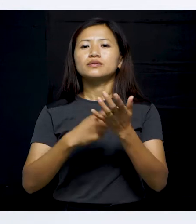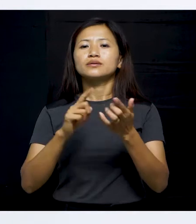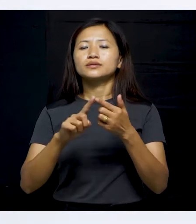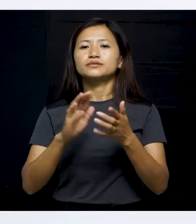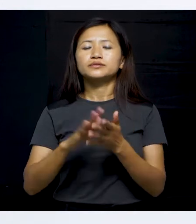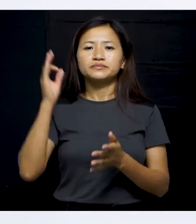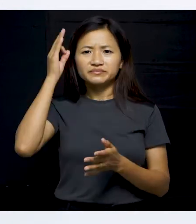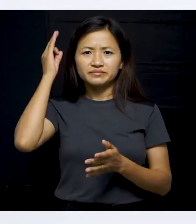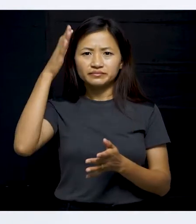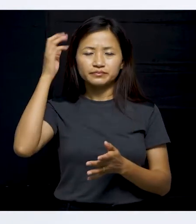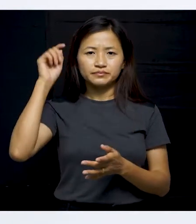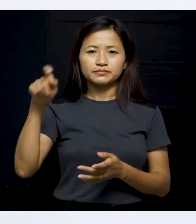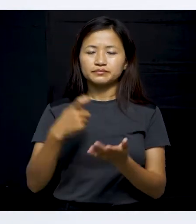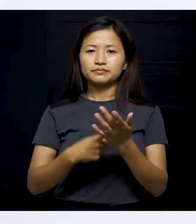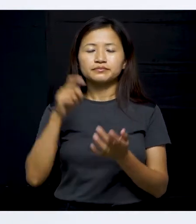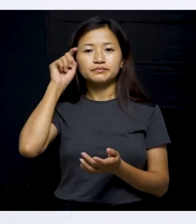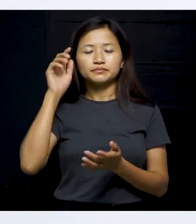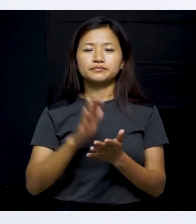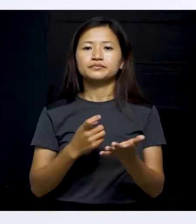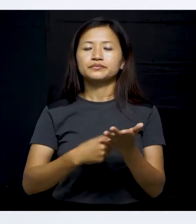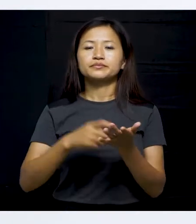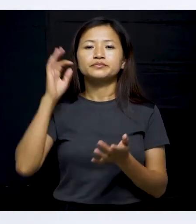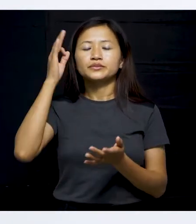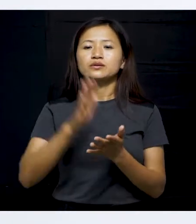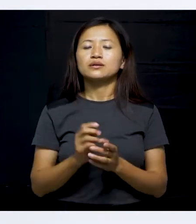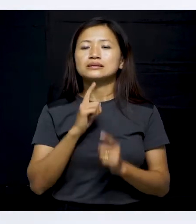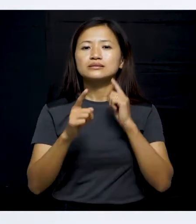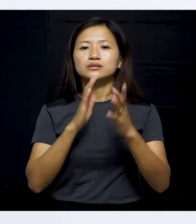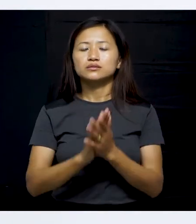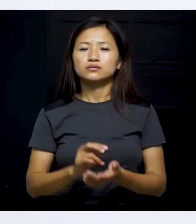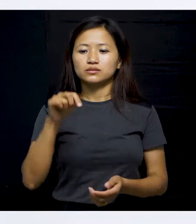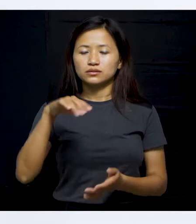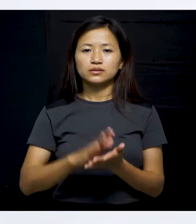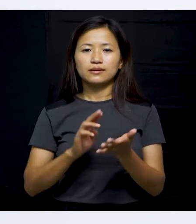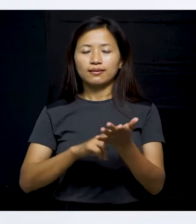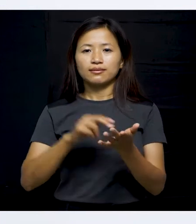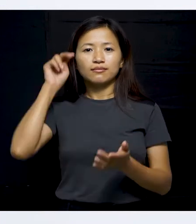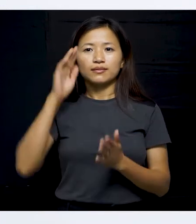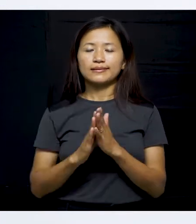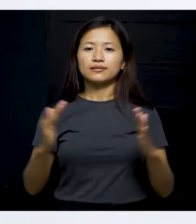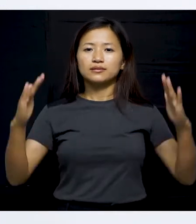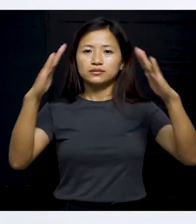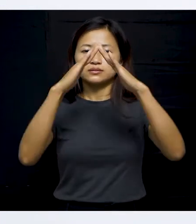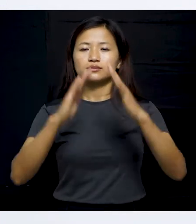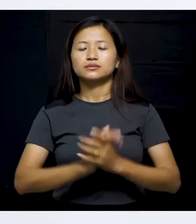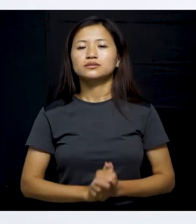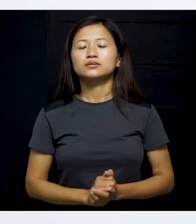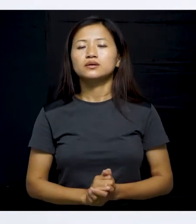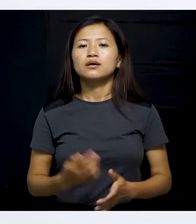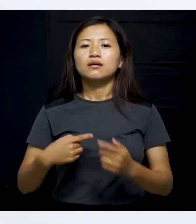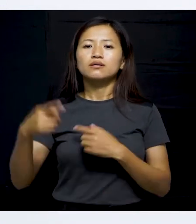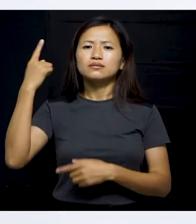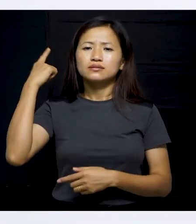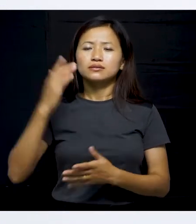Miles Bronson. So this man, he made an expedition to the Naga Hills. Let me tell you what is a Naga Hill.